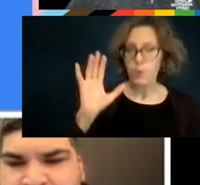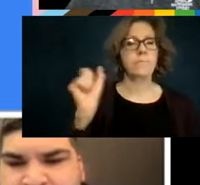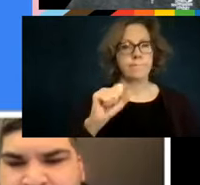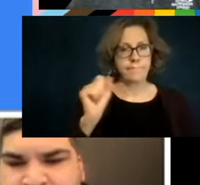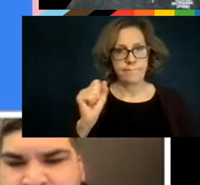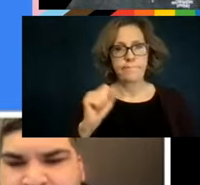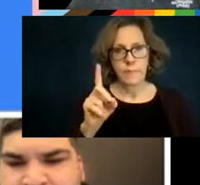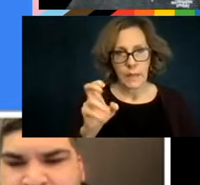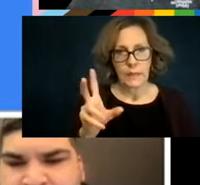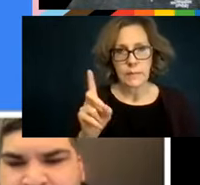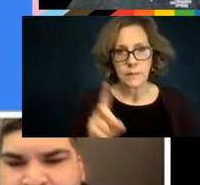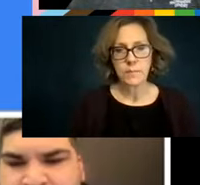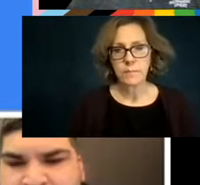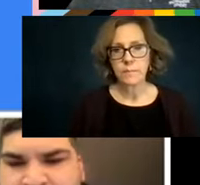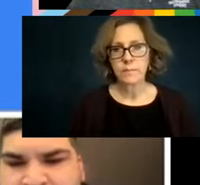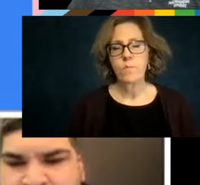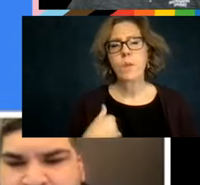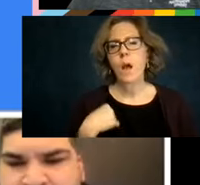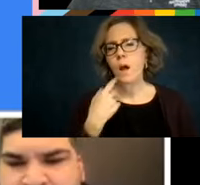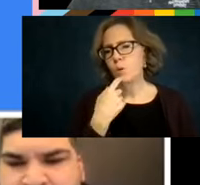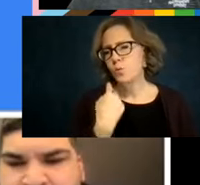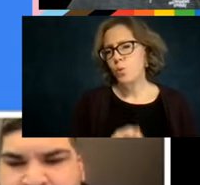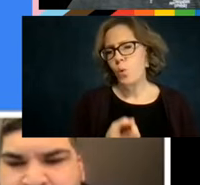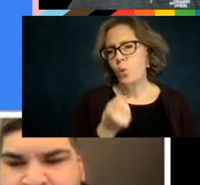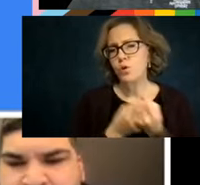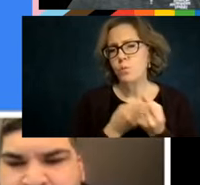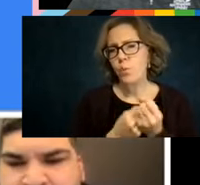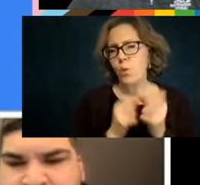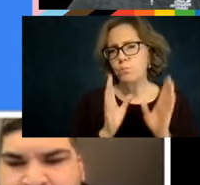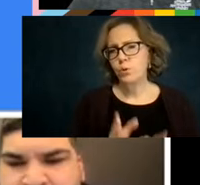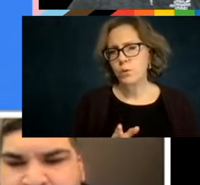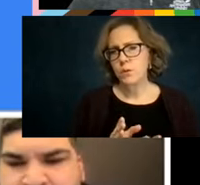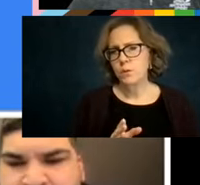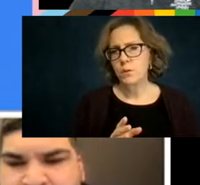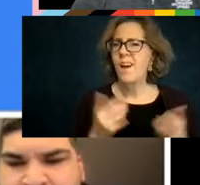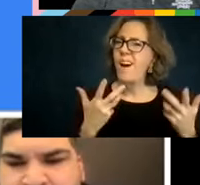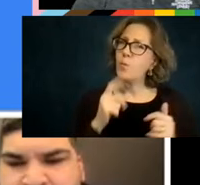that. And I told my support that I didn't want my rights